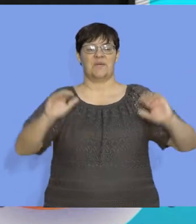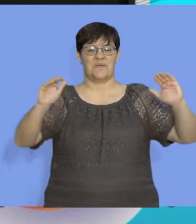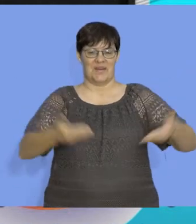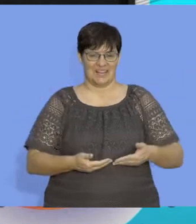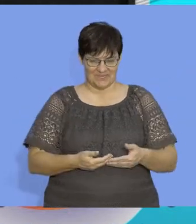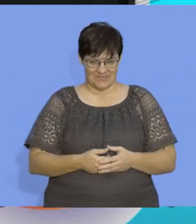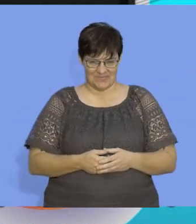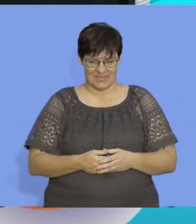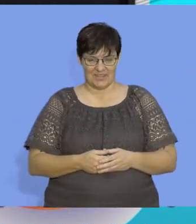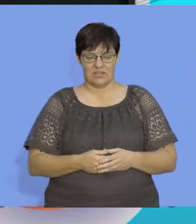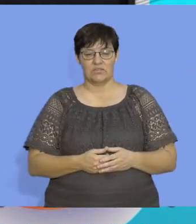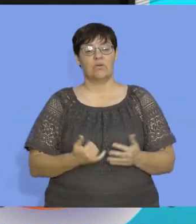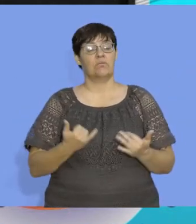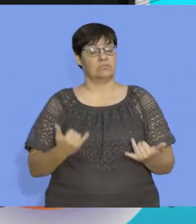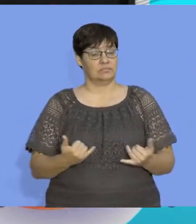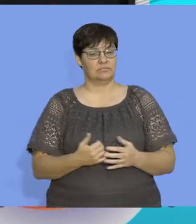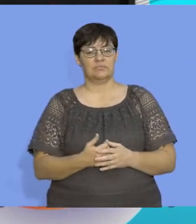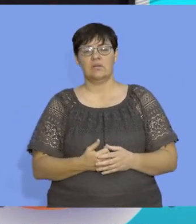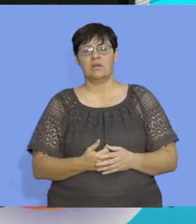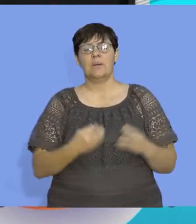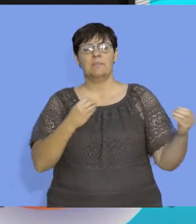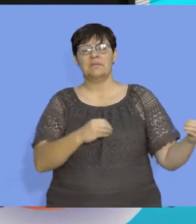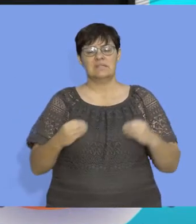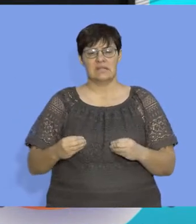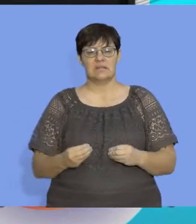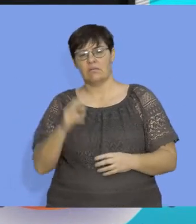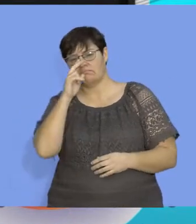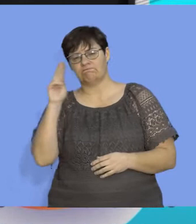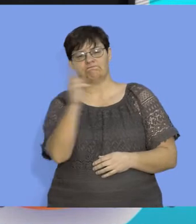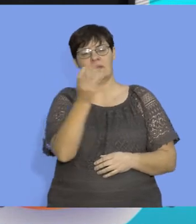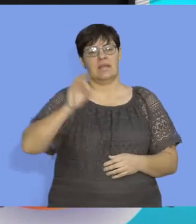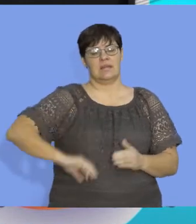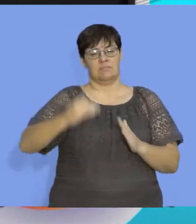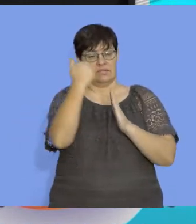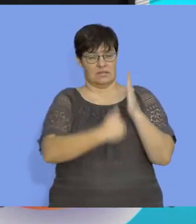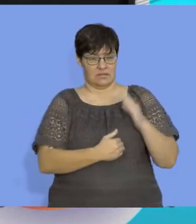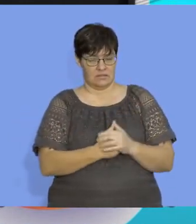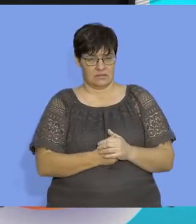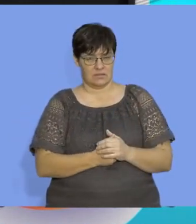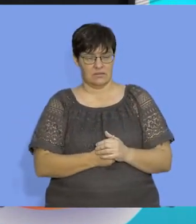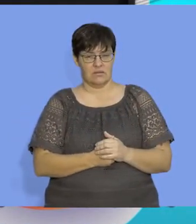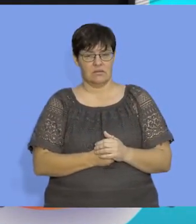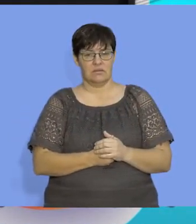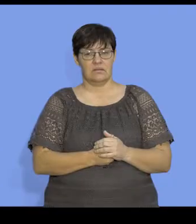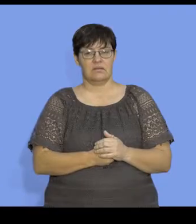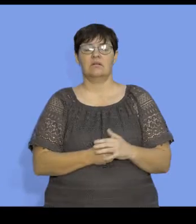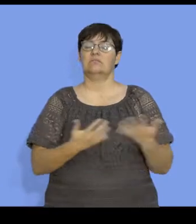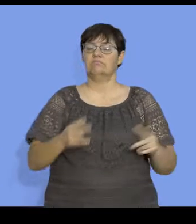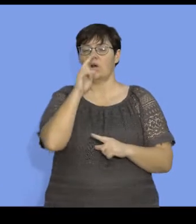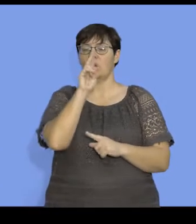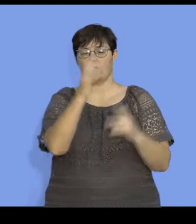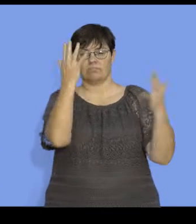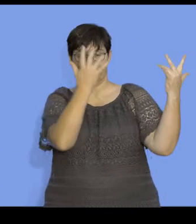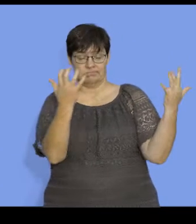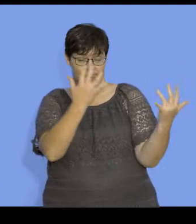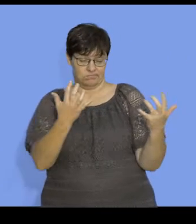Welcome back, accounting boffins, right? We're busy with the projected income statement. Let's get right into it. Okay, guys, let's